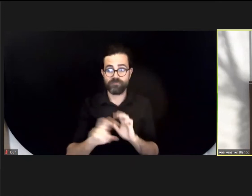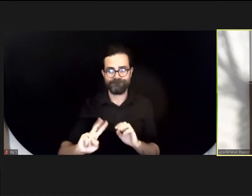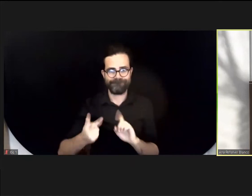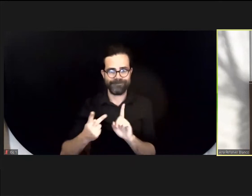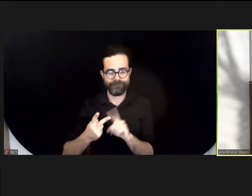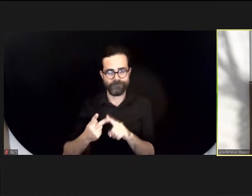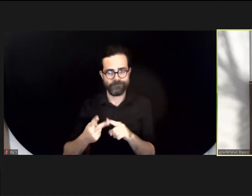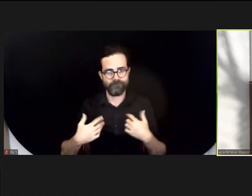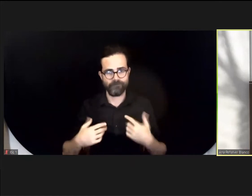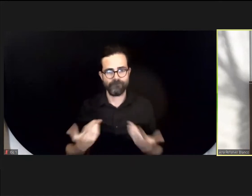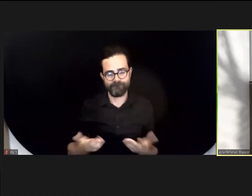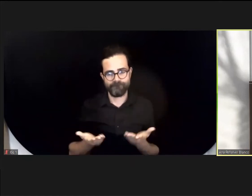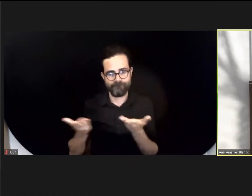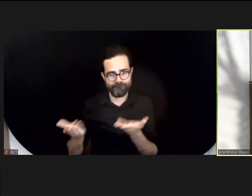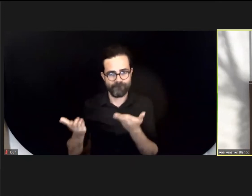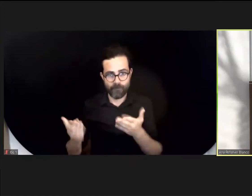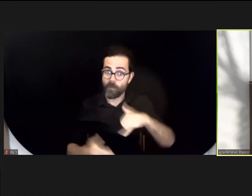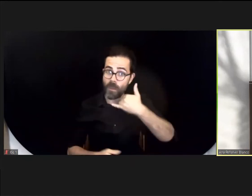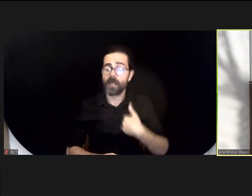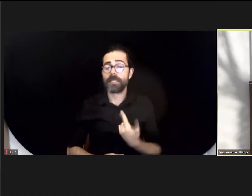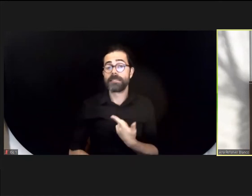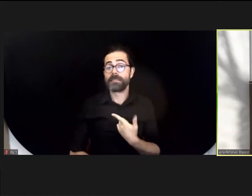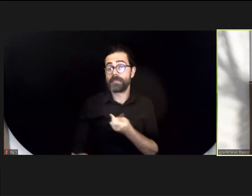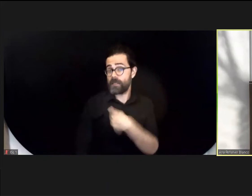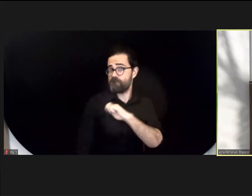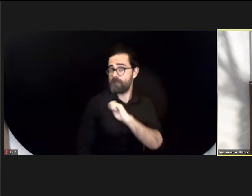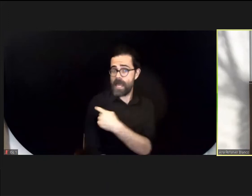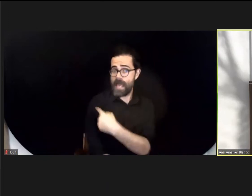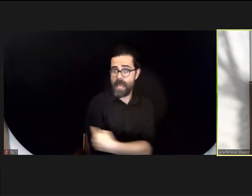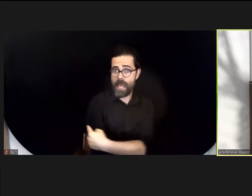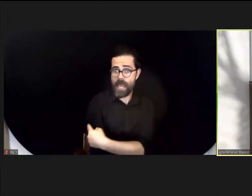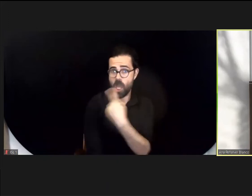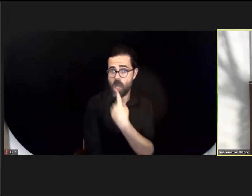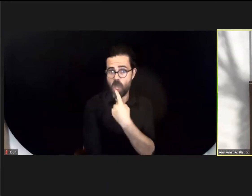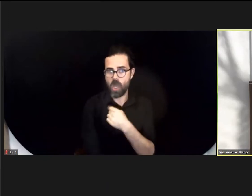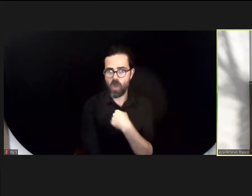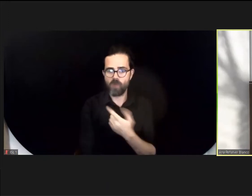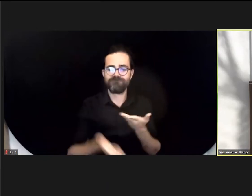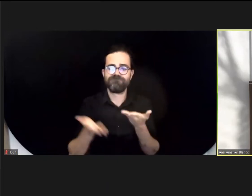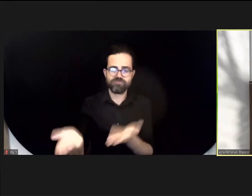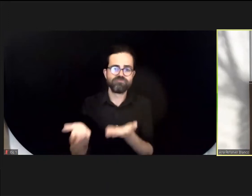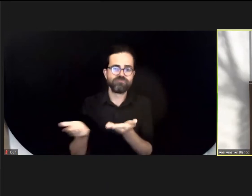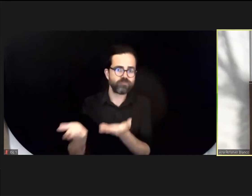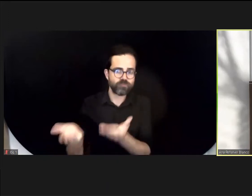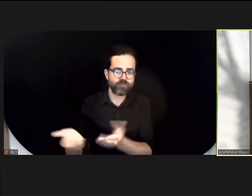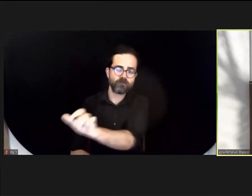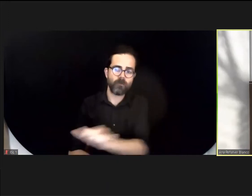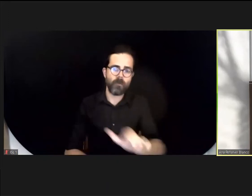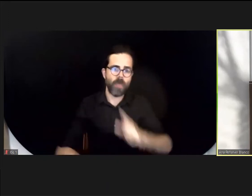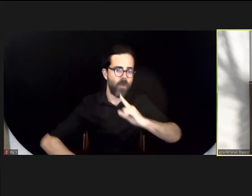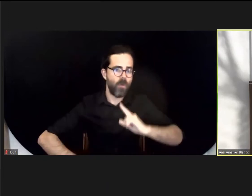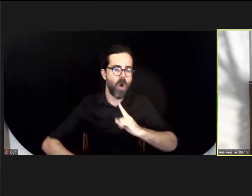Red Cross, our approach to telecare at the beginning, it's based on the elderly, and therefore our approach to the service